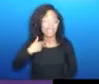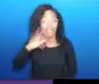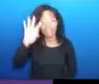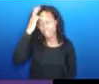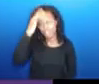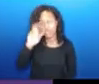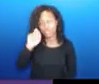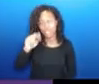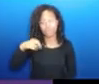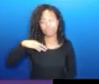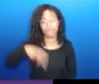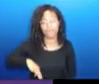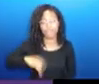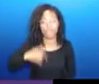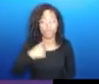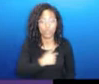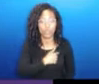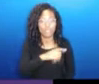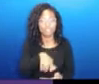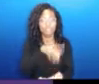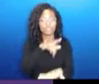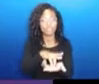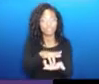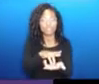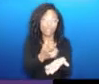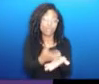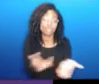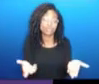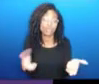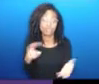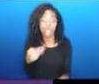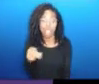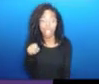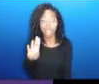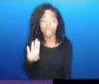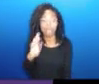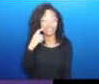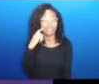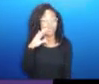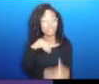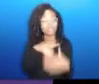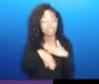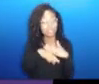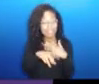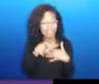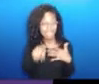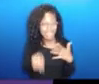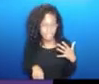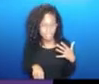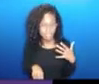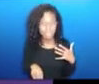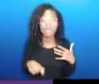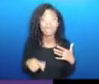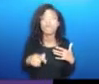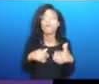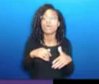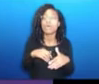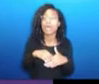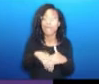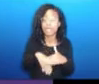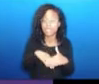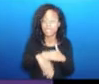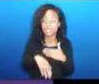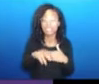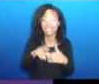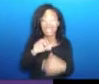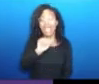a central resource hub for your accessibility needs. Access to Accessibility, or A2A as we like to be